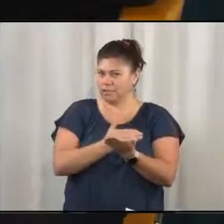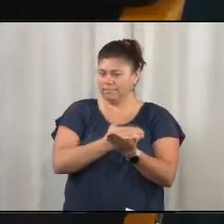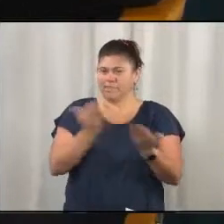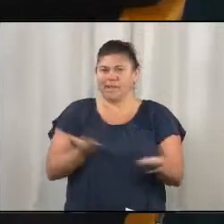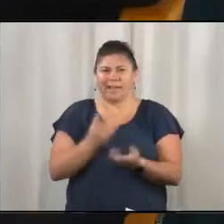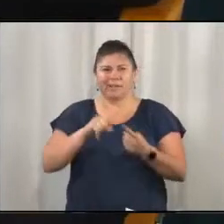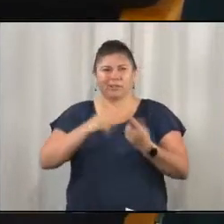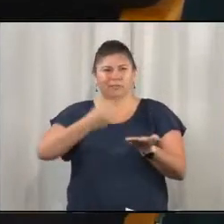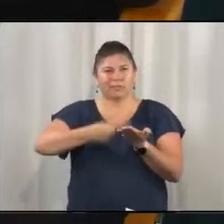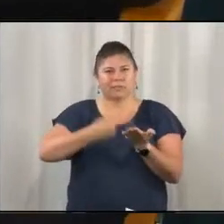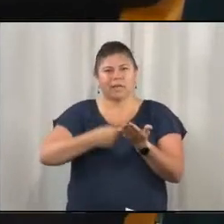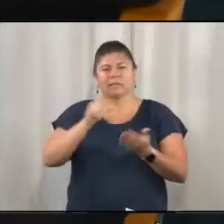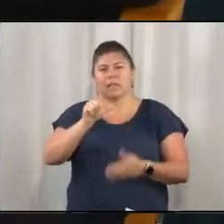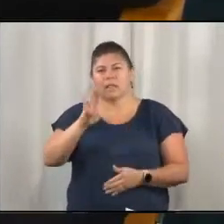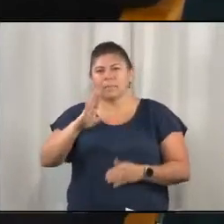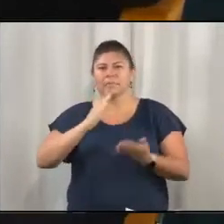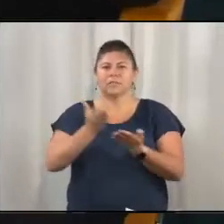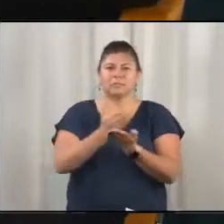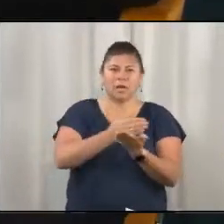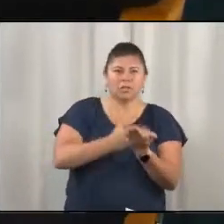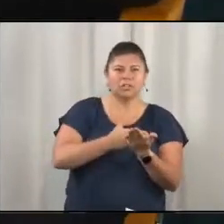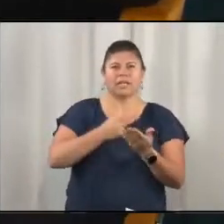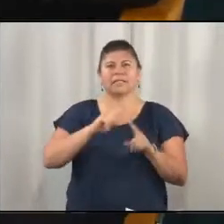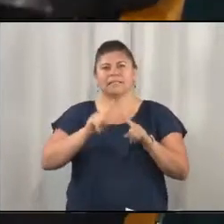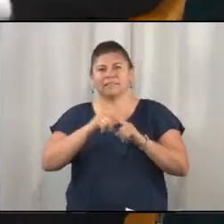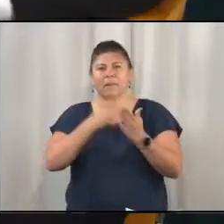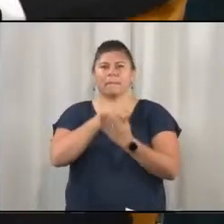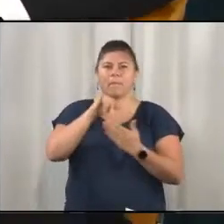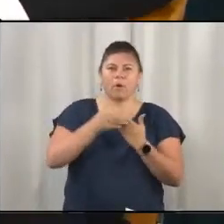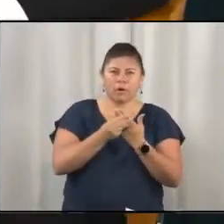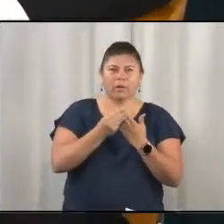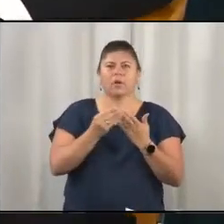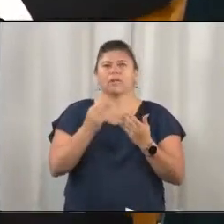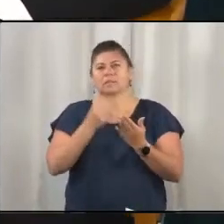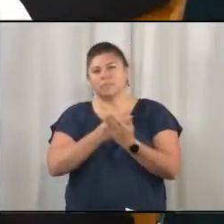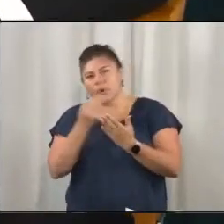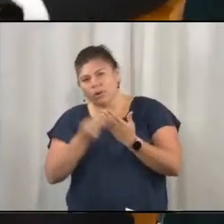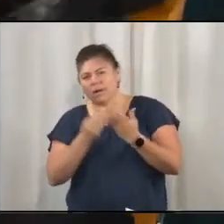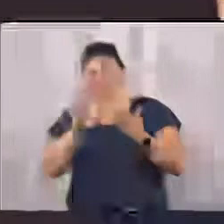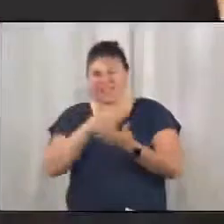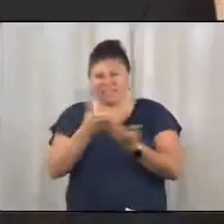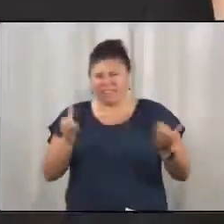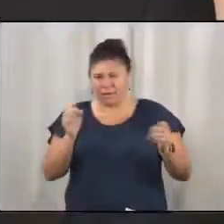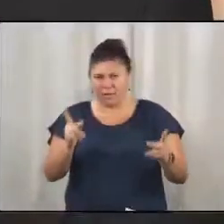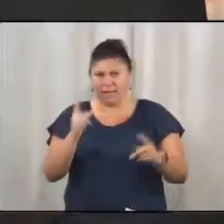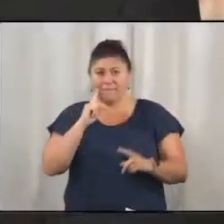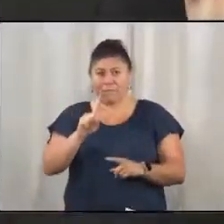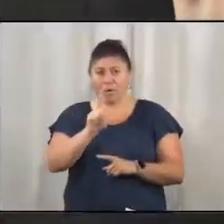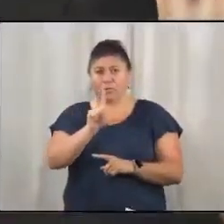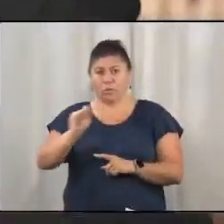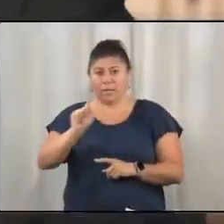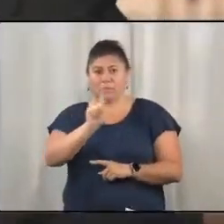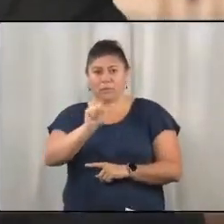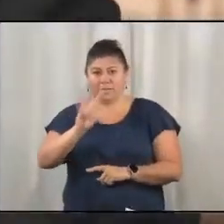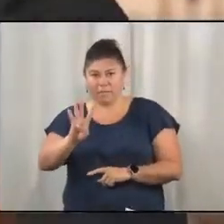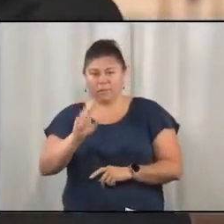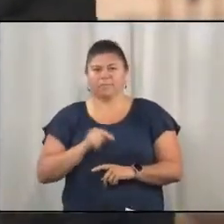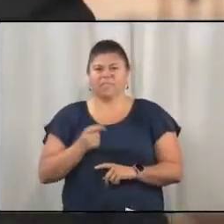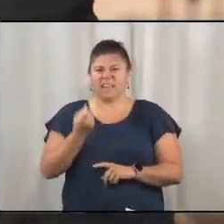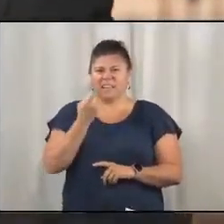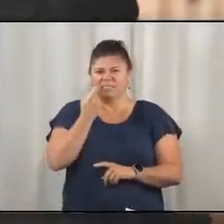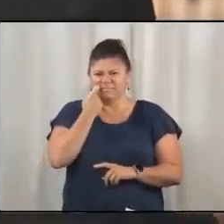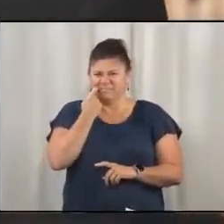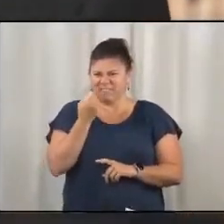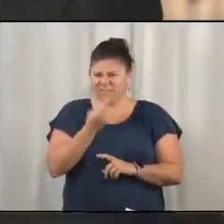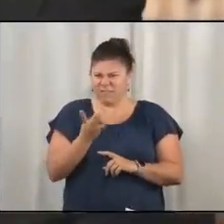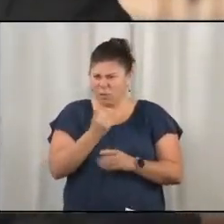the programs, projects, and initiatives in our FY24 budget. Just a few weeks ago, I partnered with our